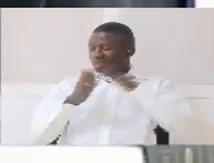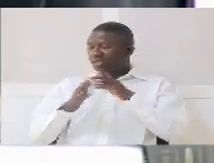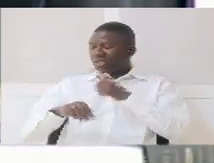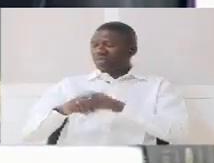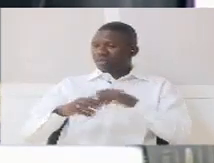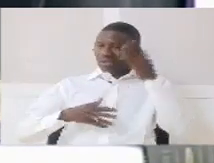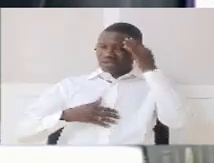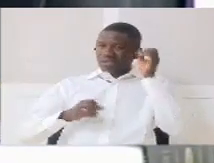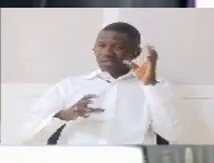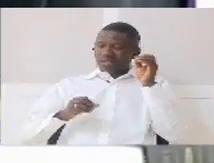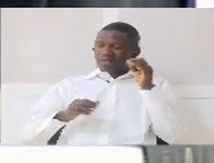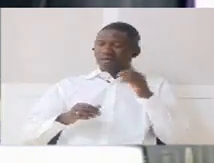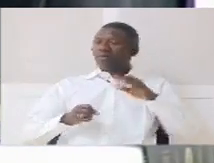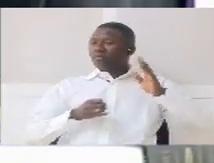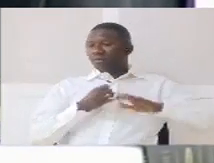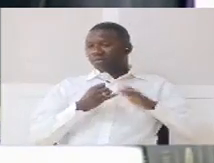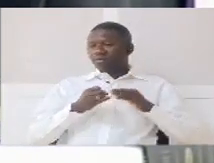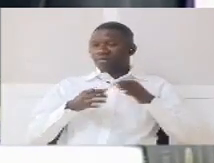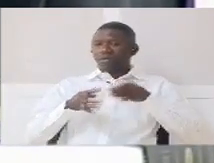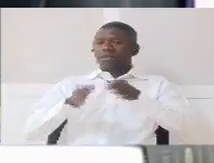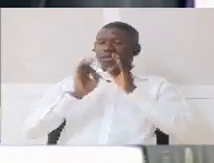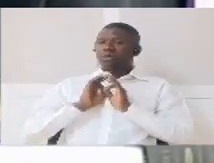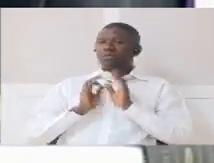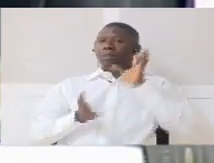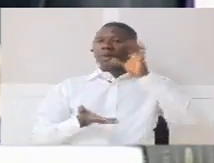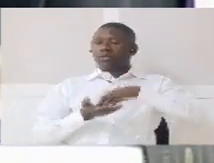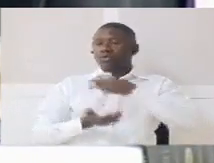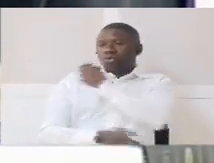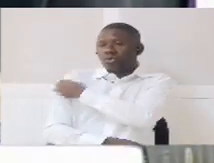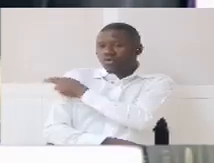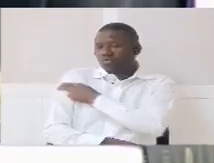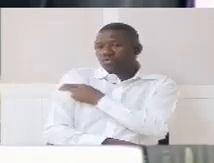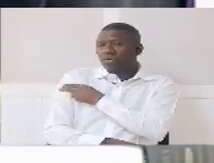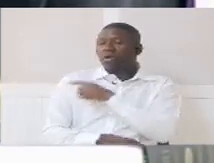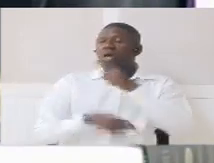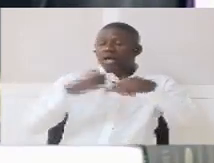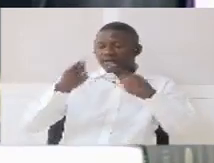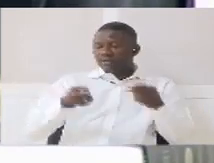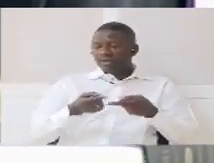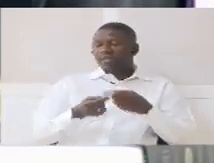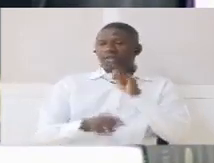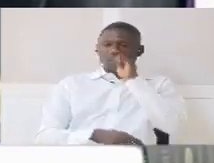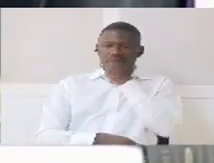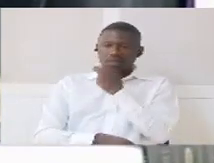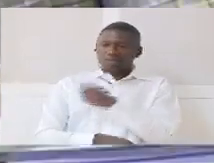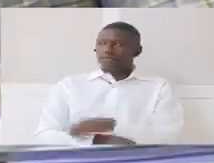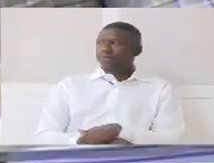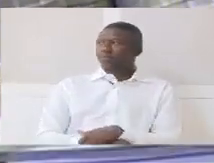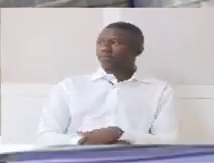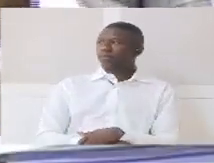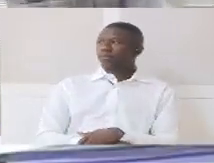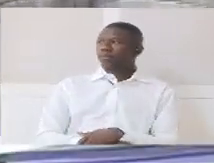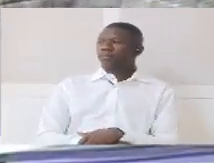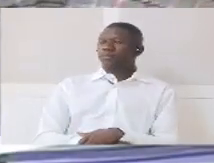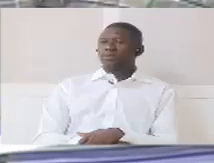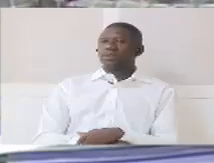sick. Finally, he admitted Banjul. And finally, he was admitted at Banjul. For another far. Until he died subsequently. Okay, let's take